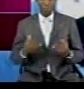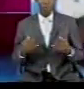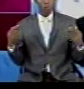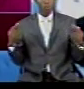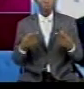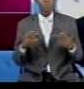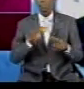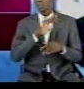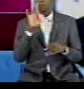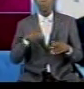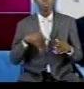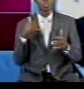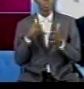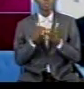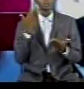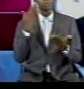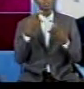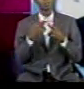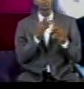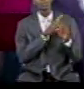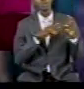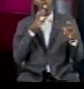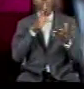again. May the Lord be glorified.